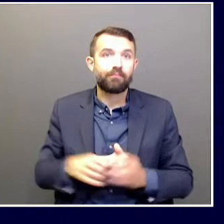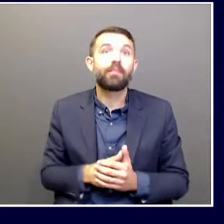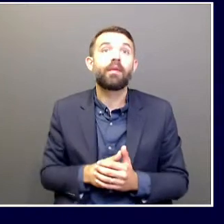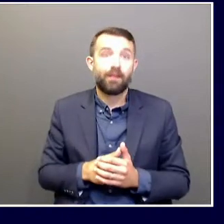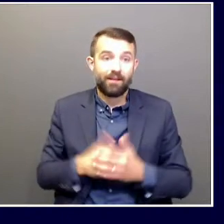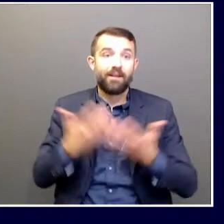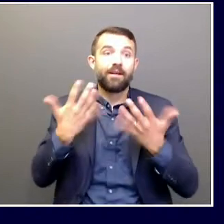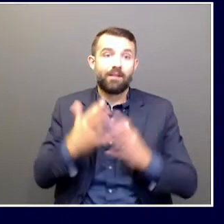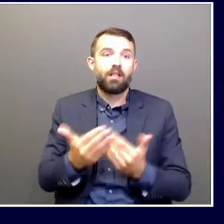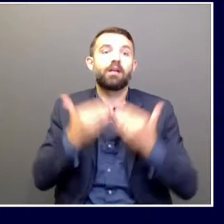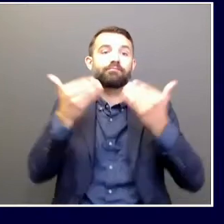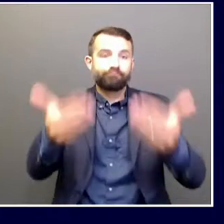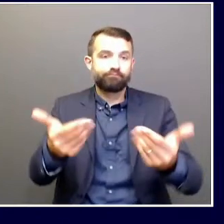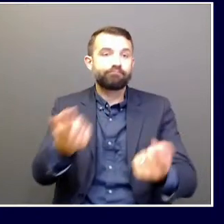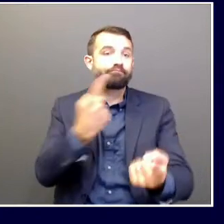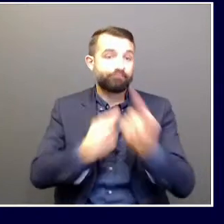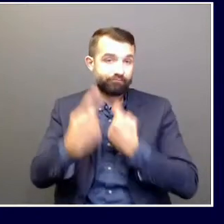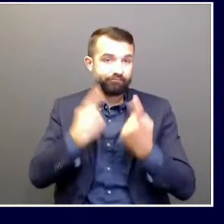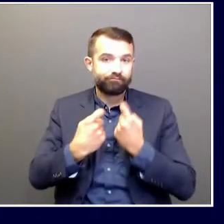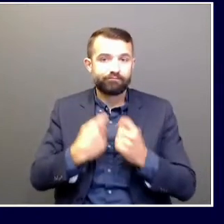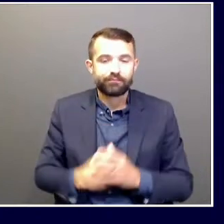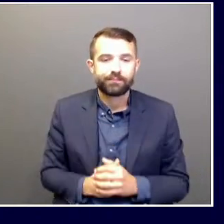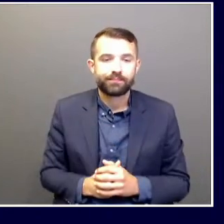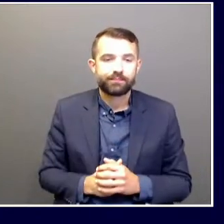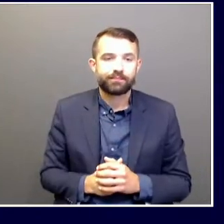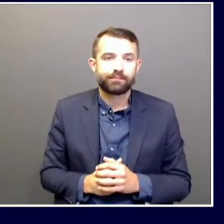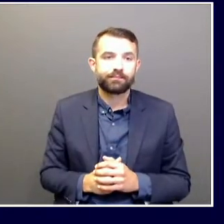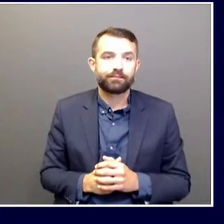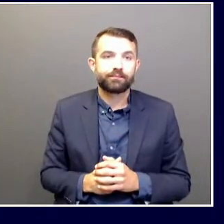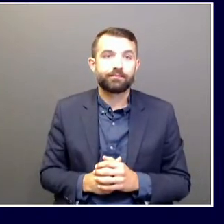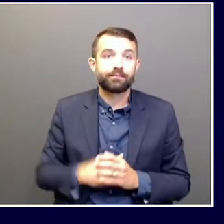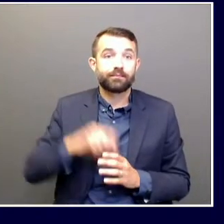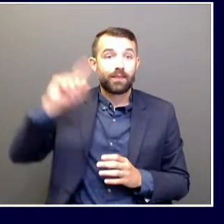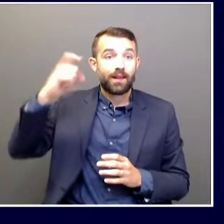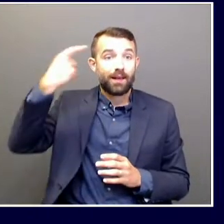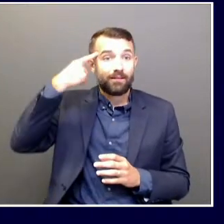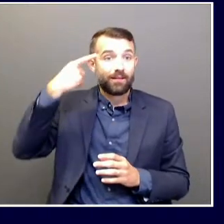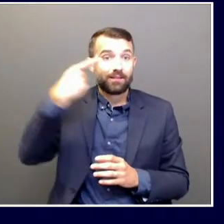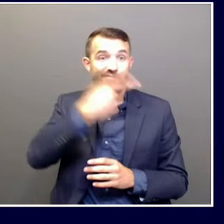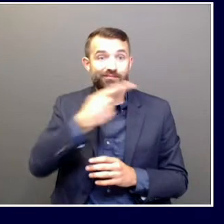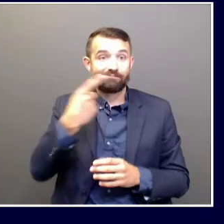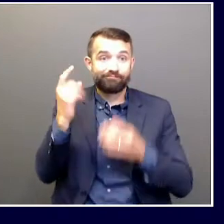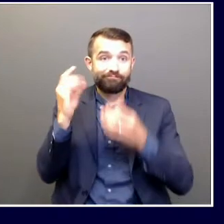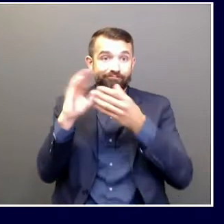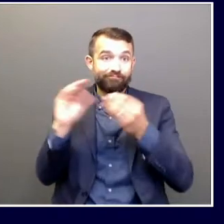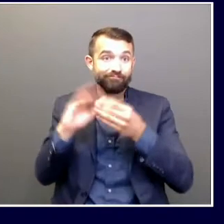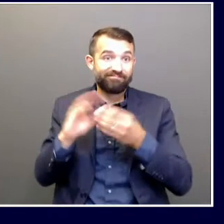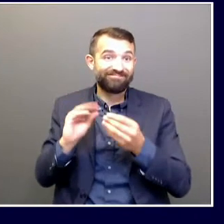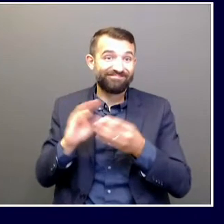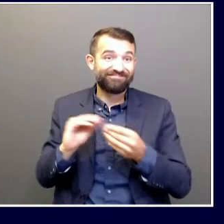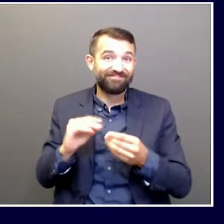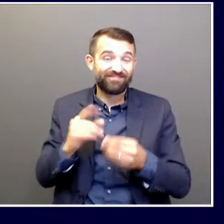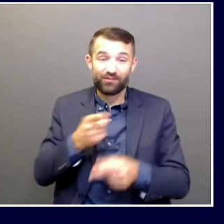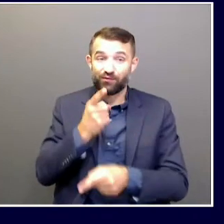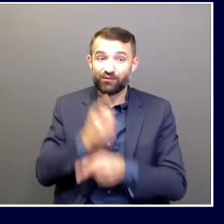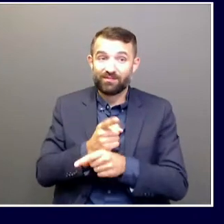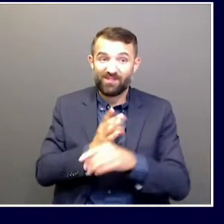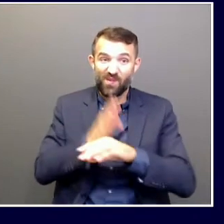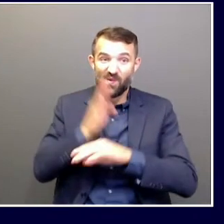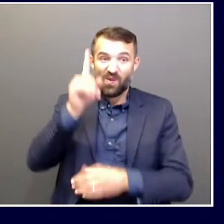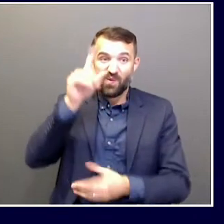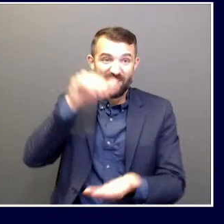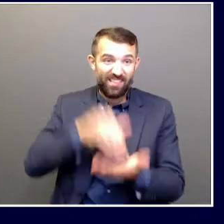for questions. As the governor referenced, we are now at over 1,000 deaths in Maine associated